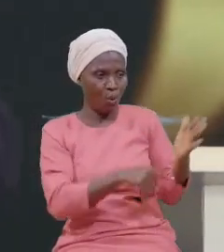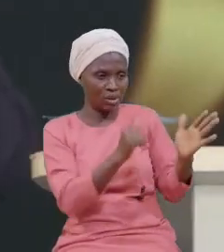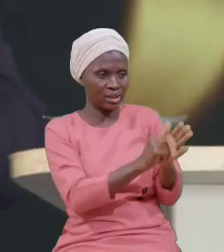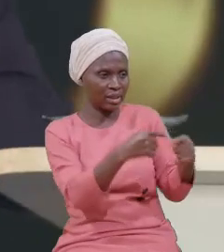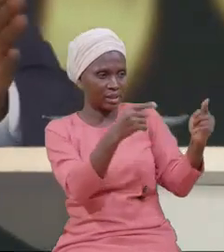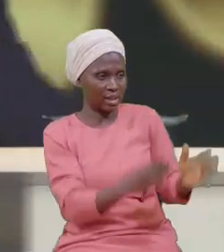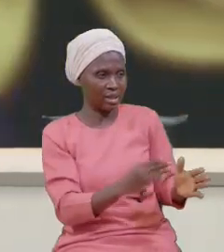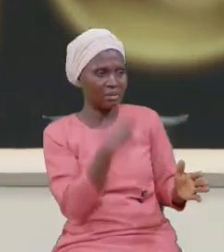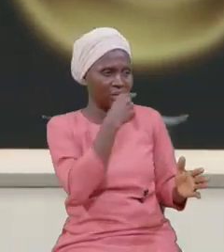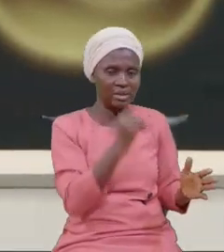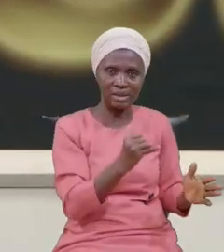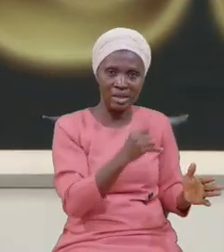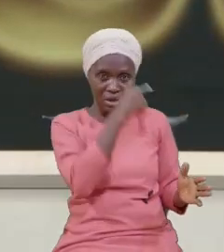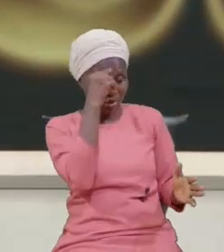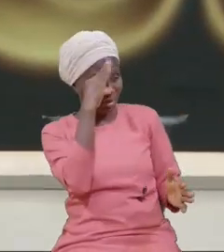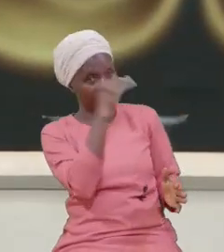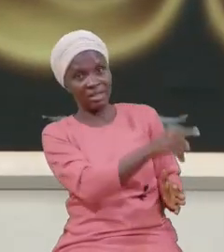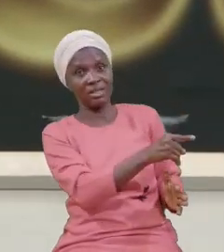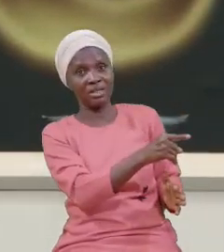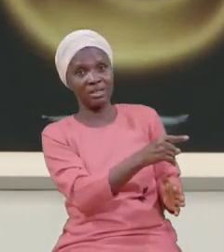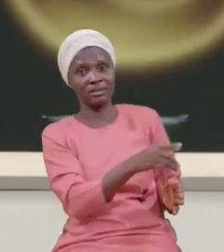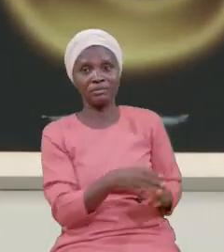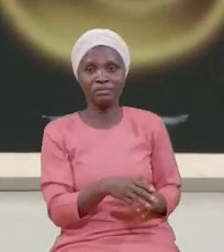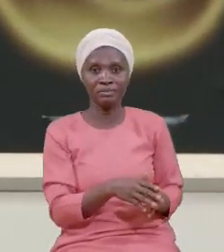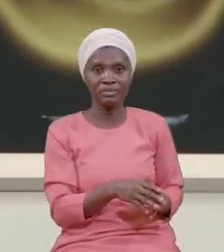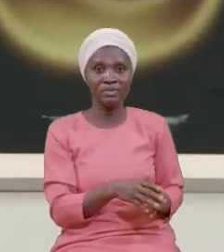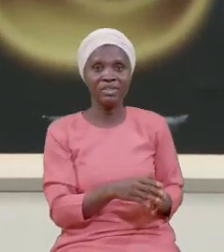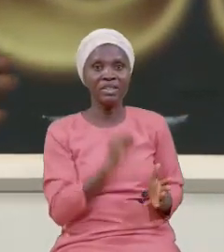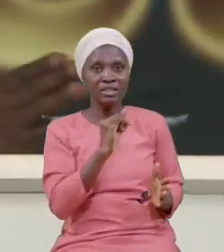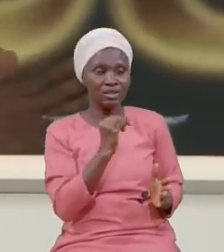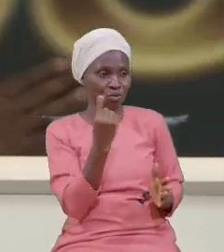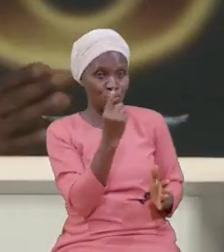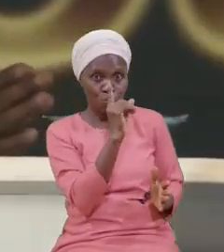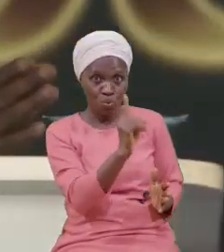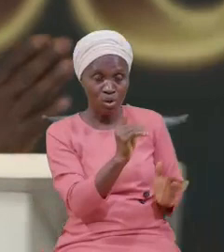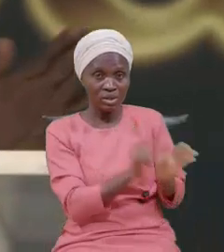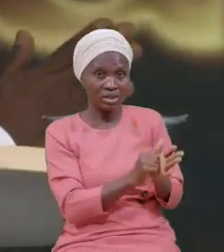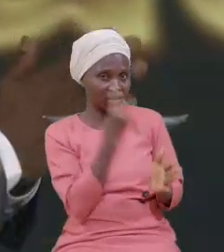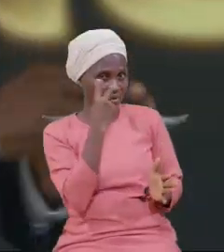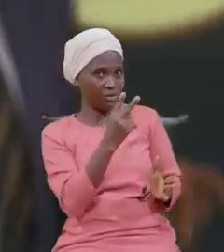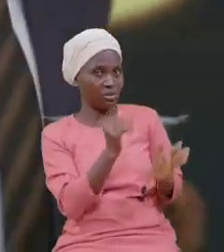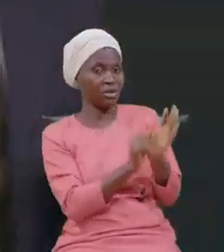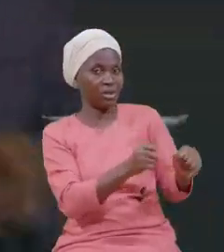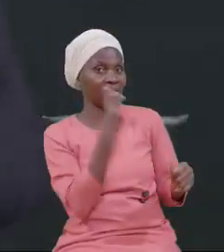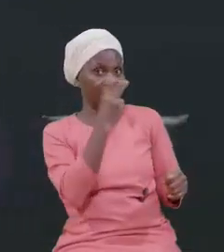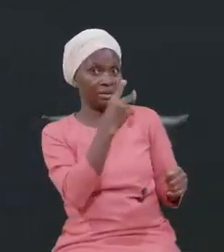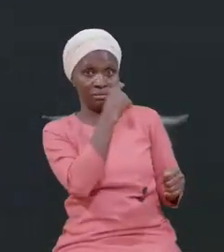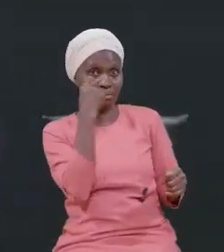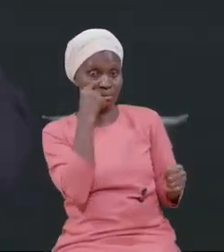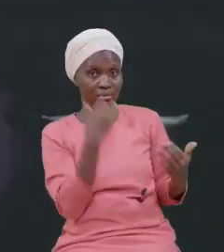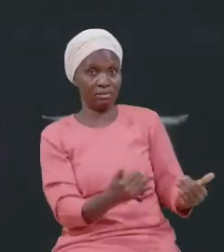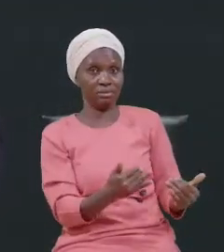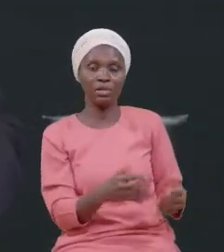he is the only one visible to you. But if you are going to do